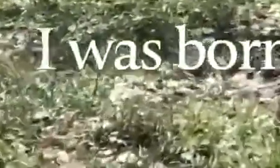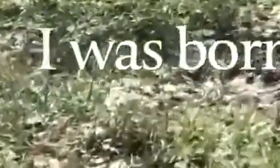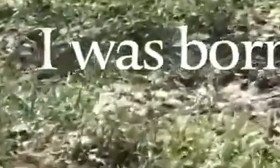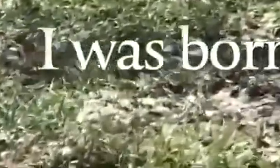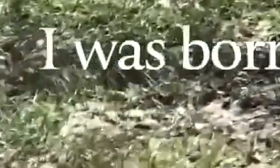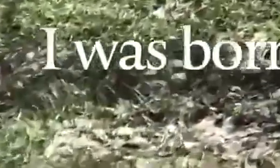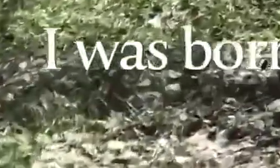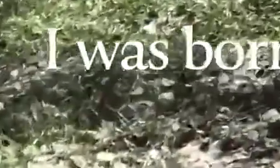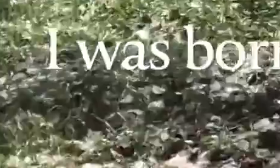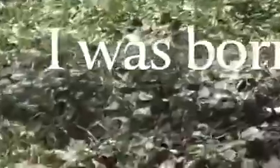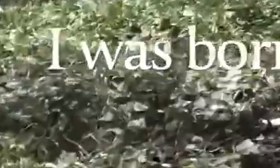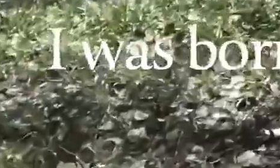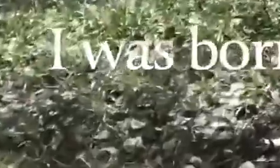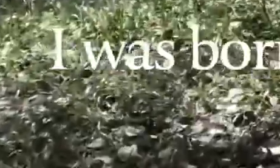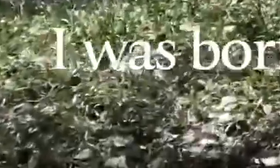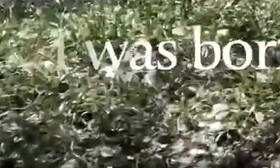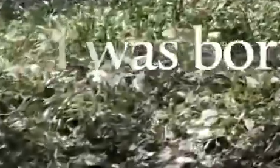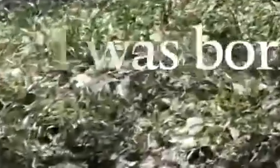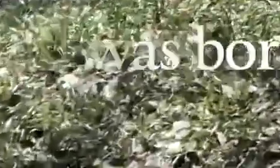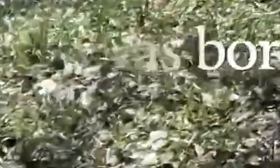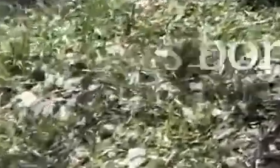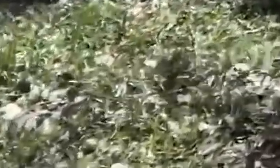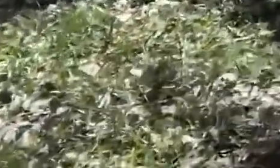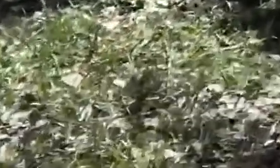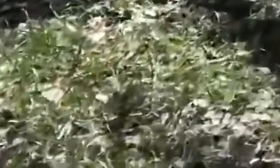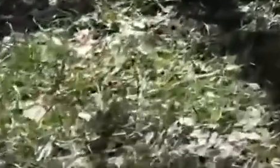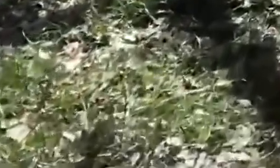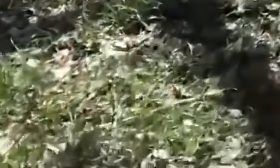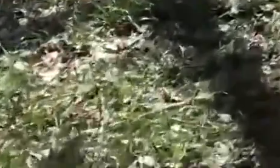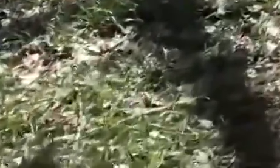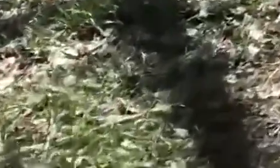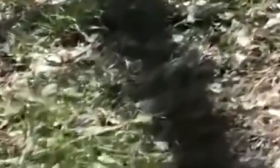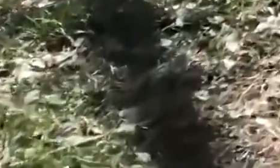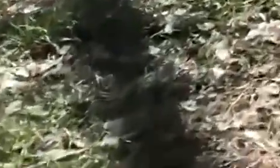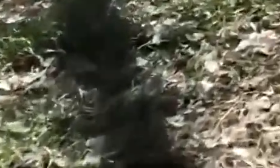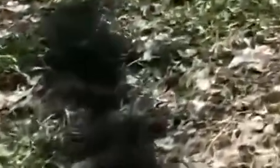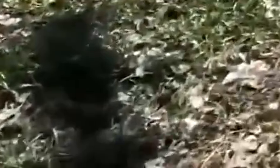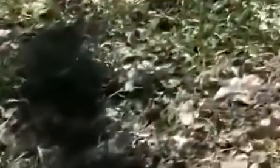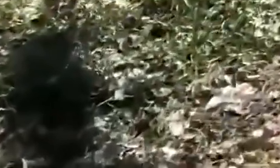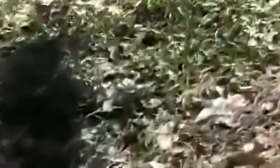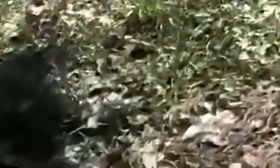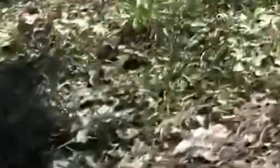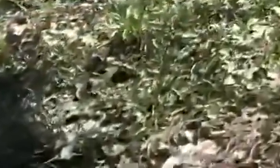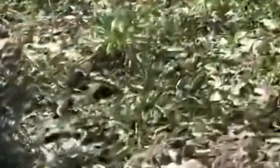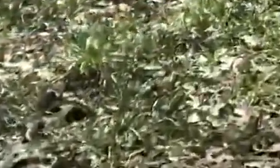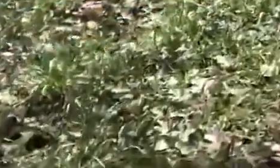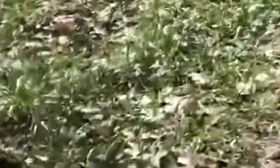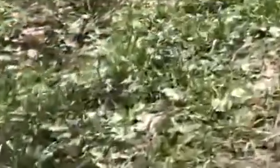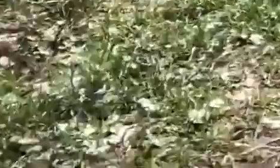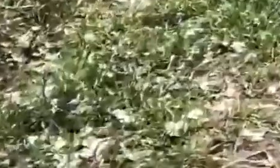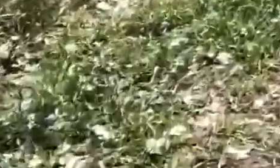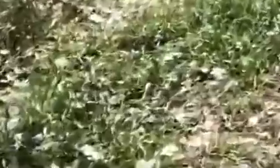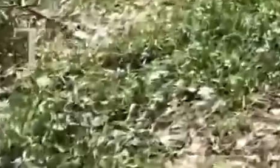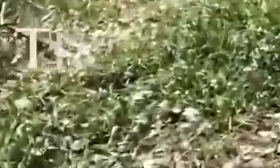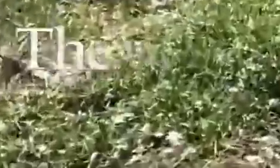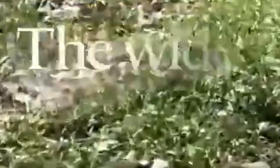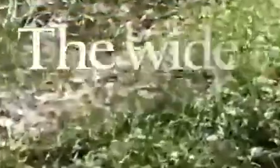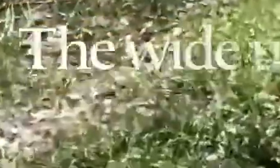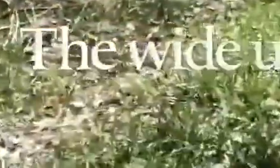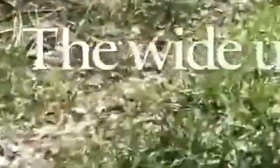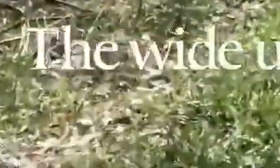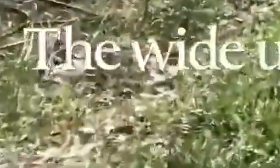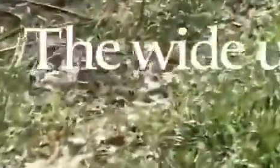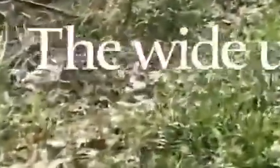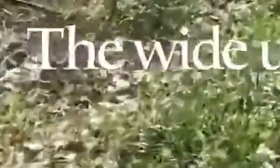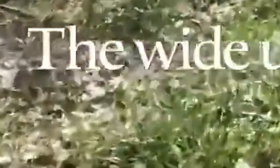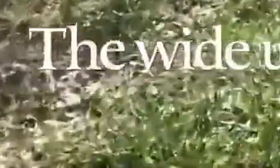born upon the fathoms, never harbor or port have I known.